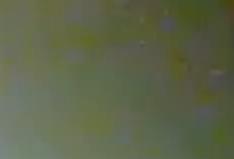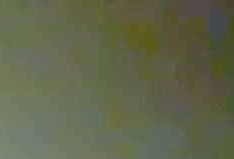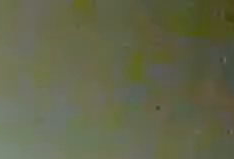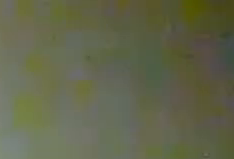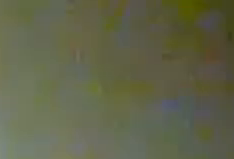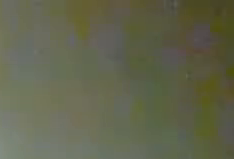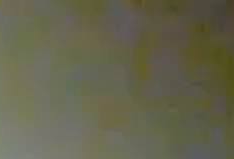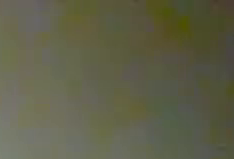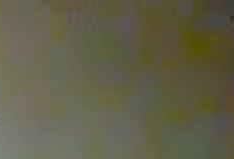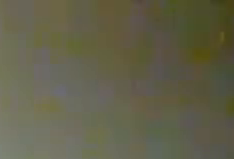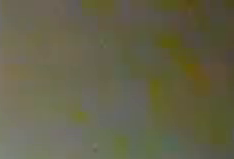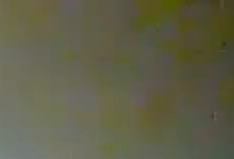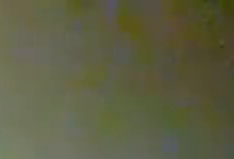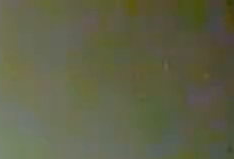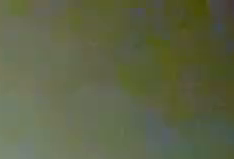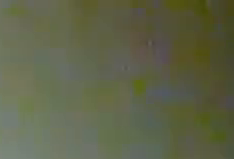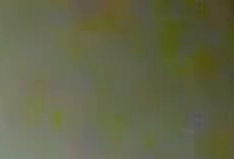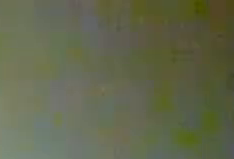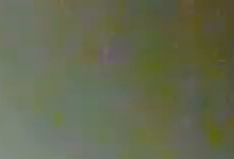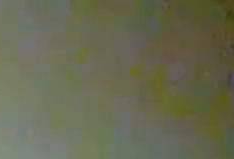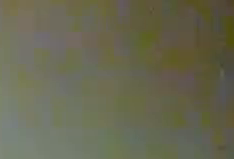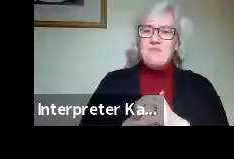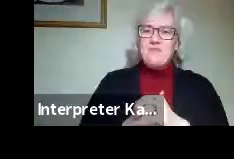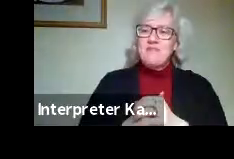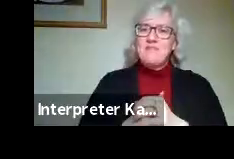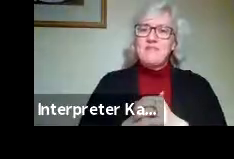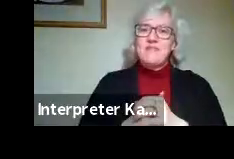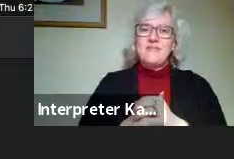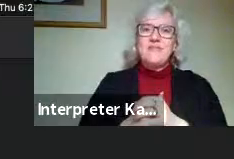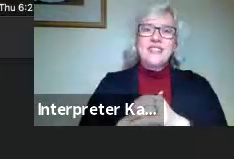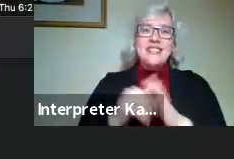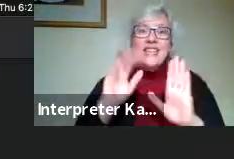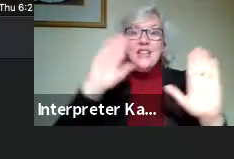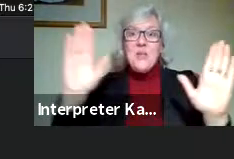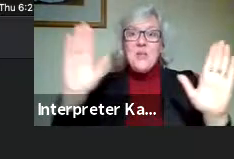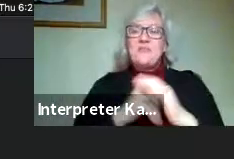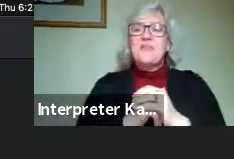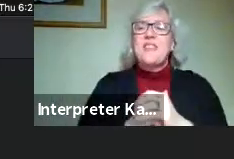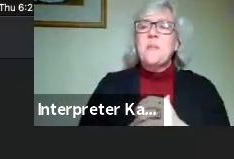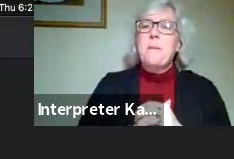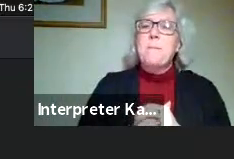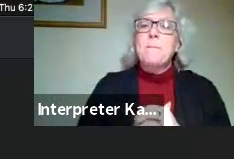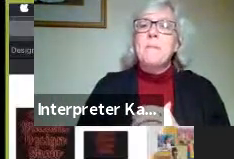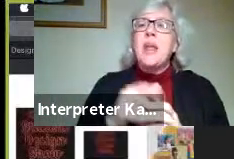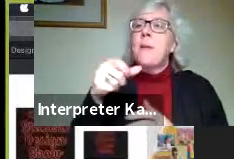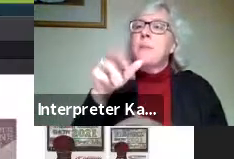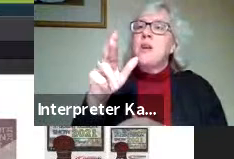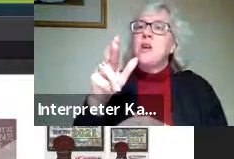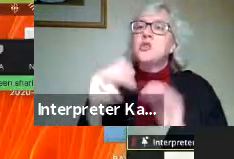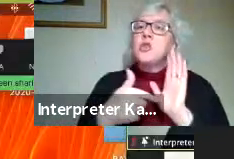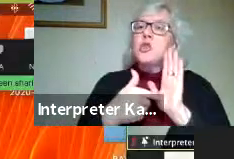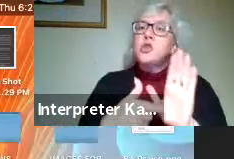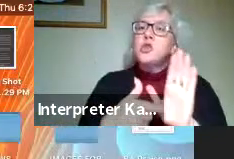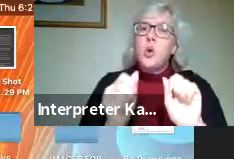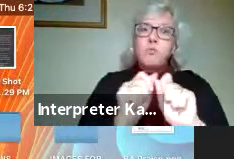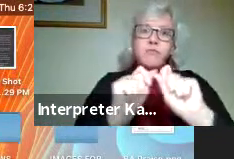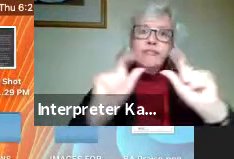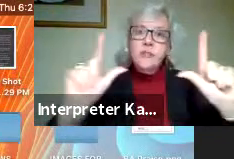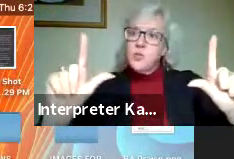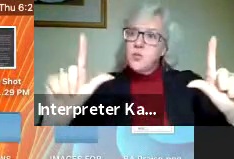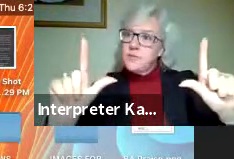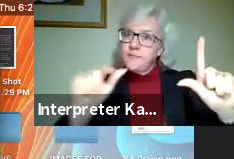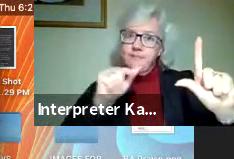correct? Yeah. So, es moi, Michelle. Peter's going to share a screen that